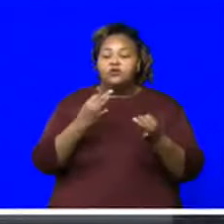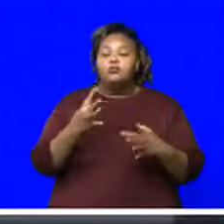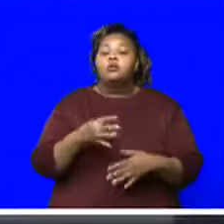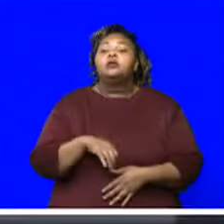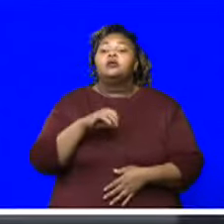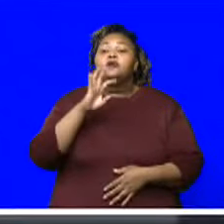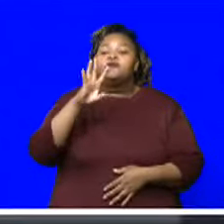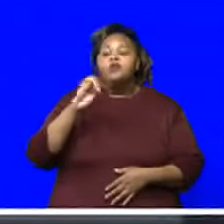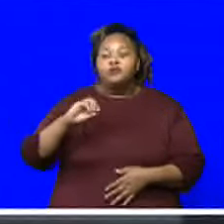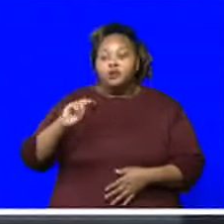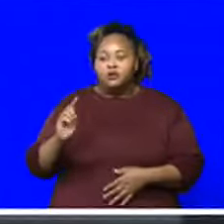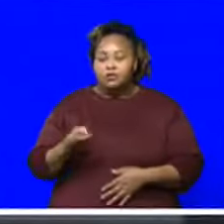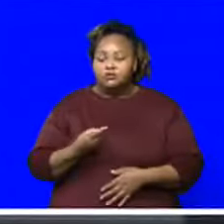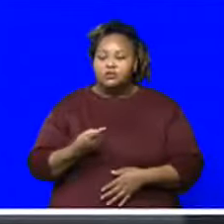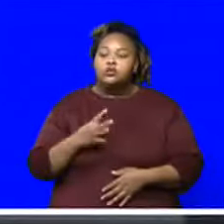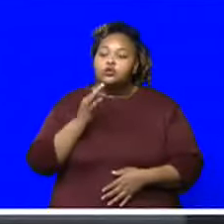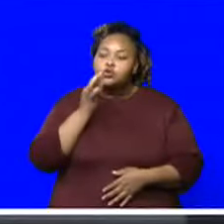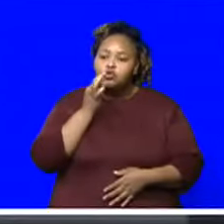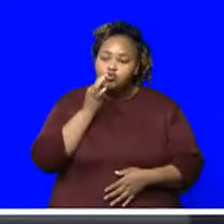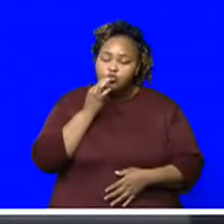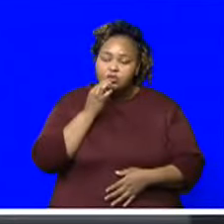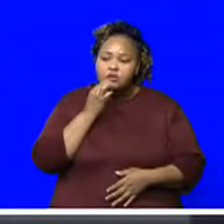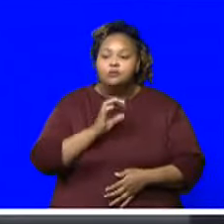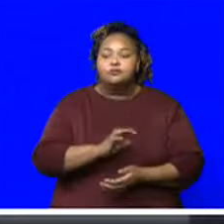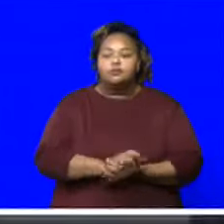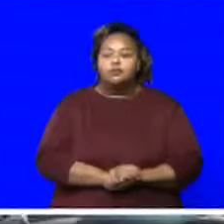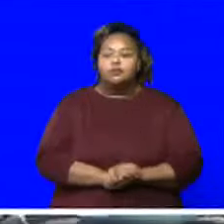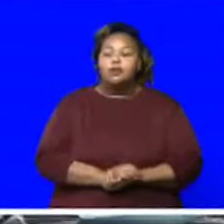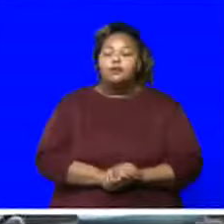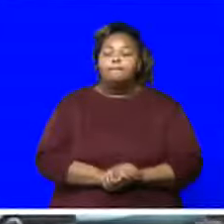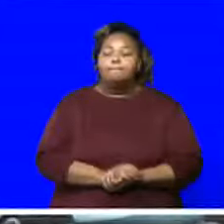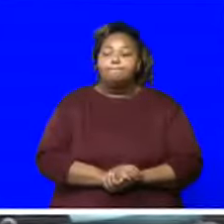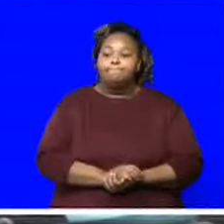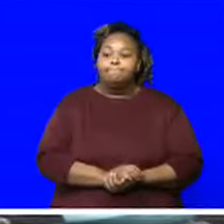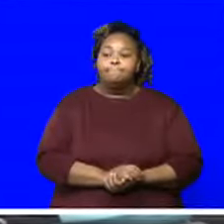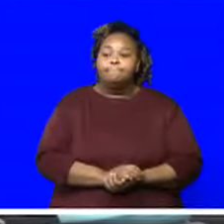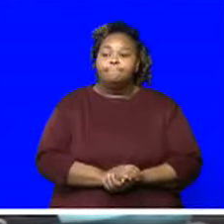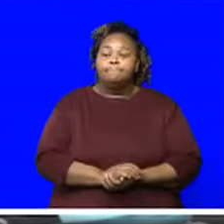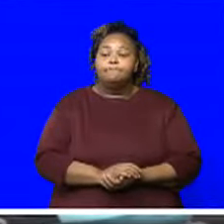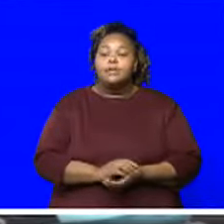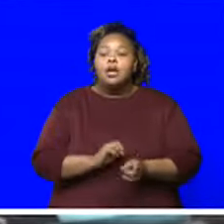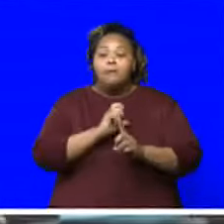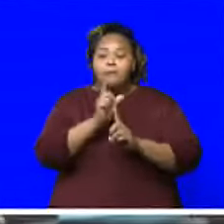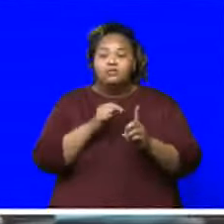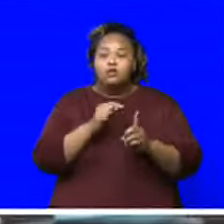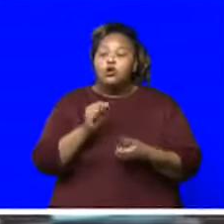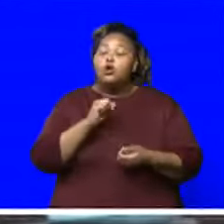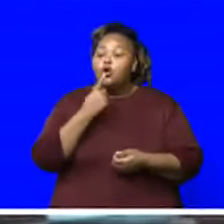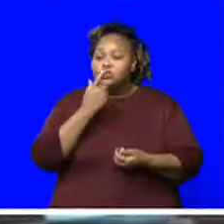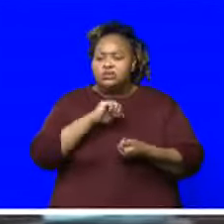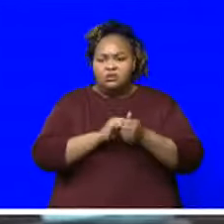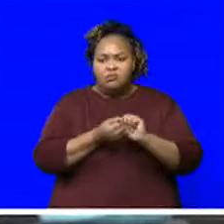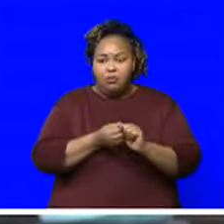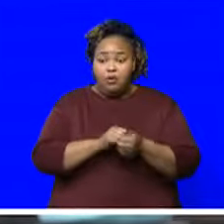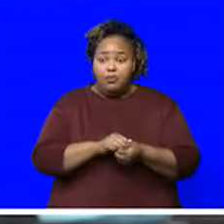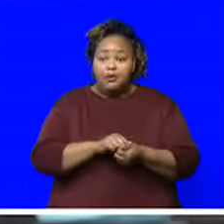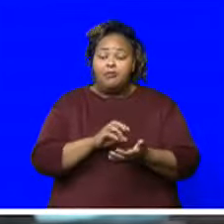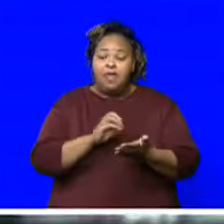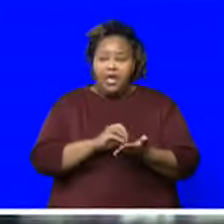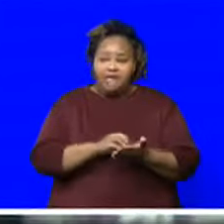country. He says the youth remains to face some challenges, including HIV/AIDS, teenage pregnancy, gender-based violence, as well as